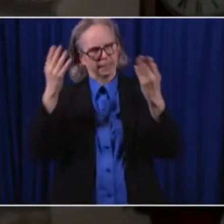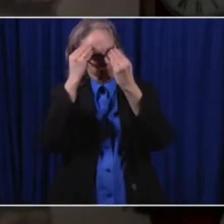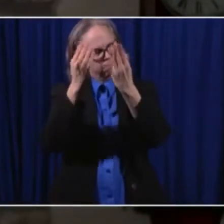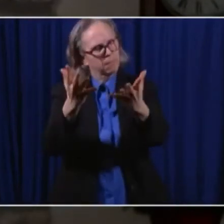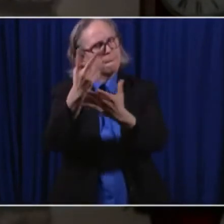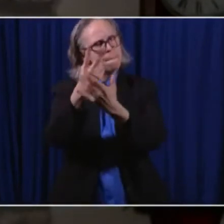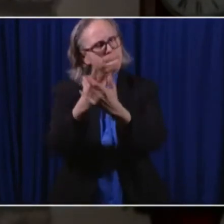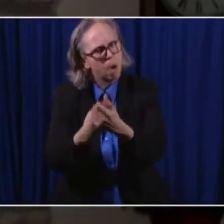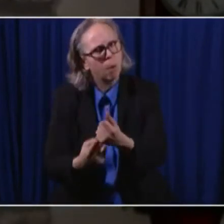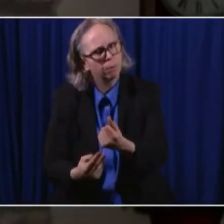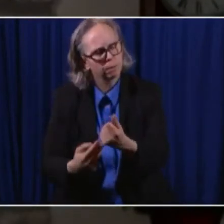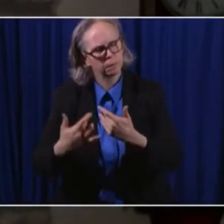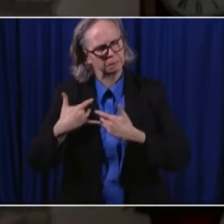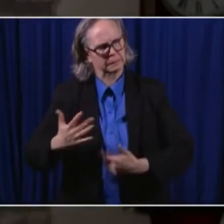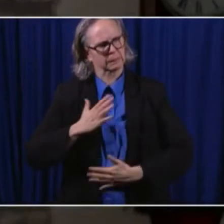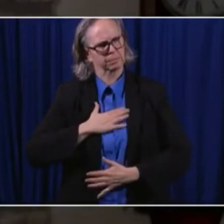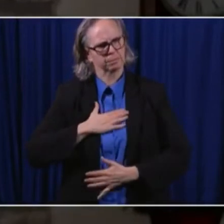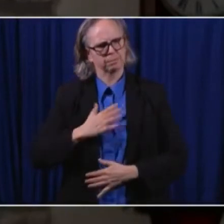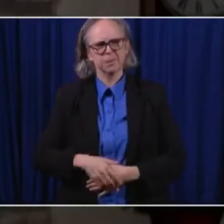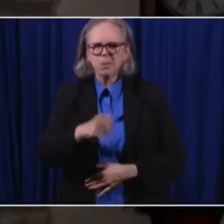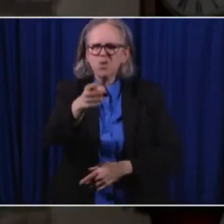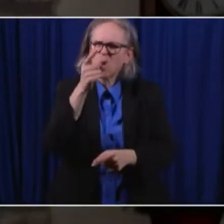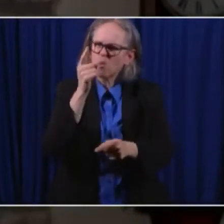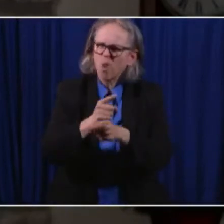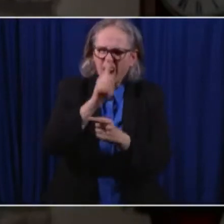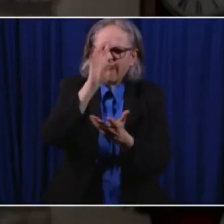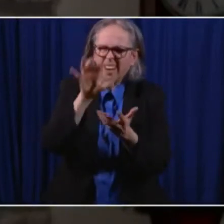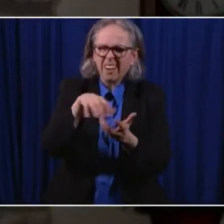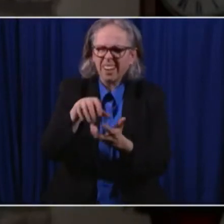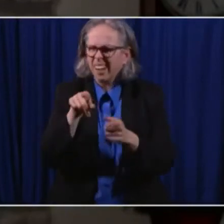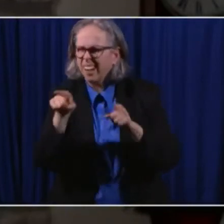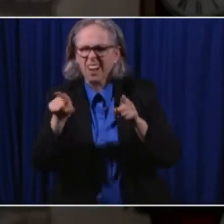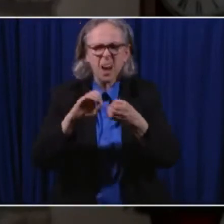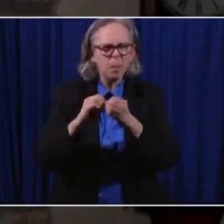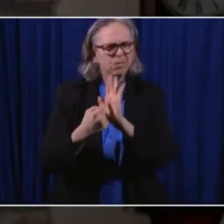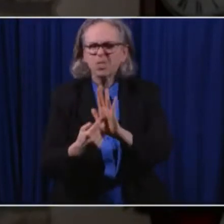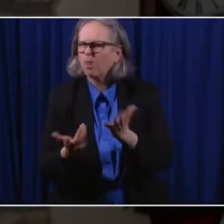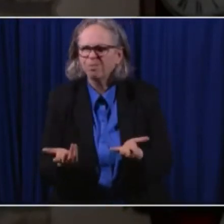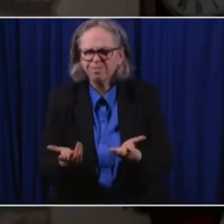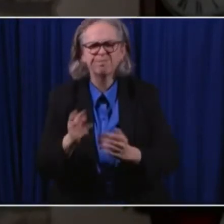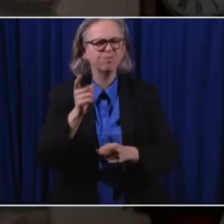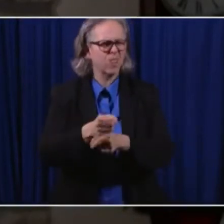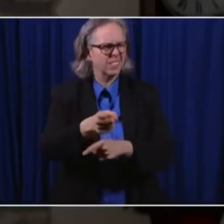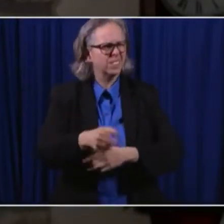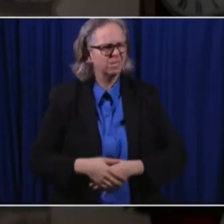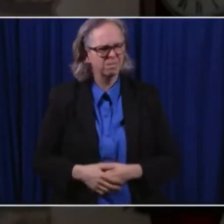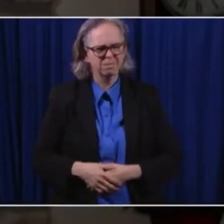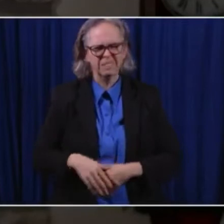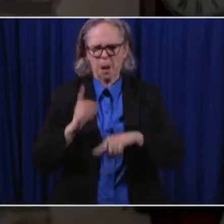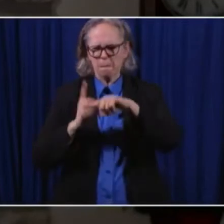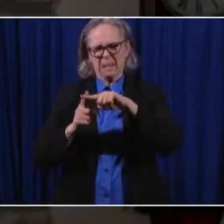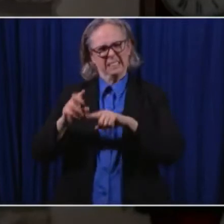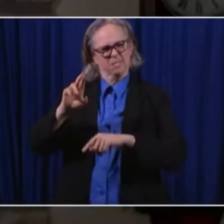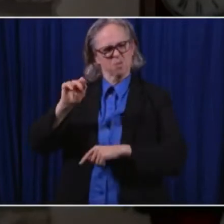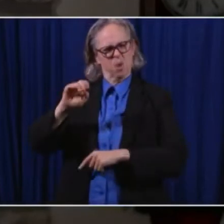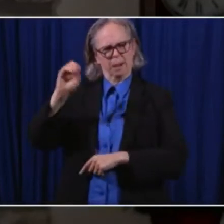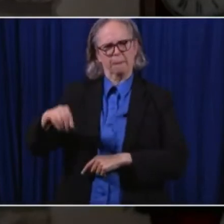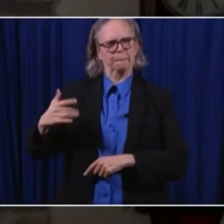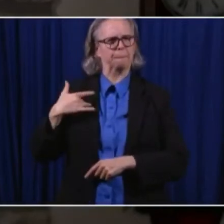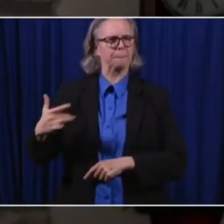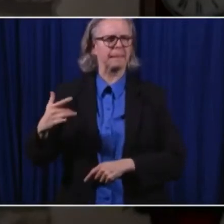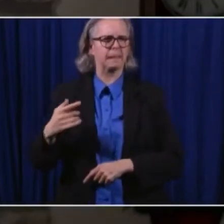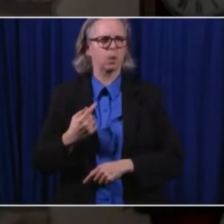right. Our positivity that we are reporting is generally lower, maybe 1 point,